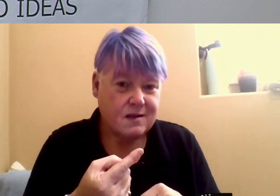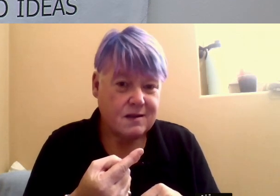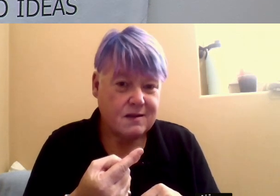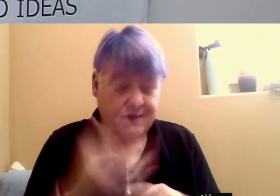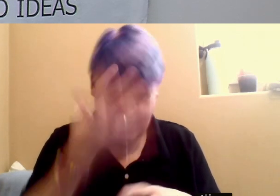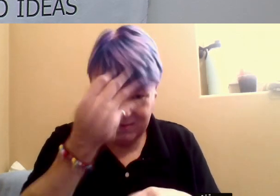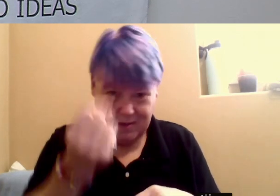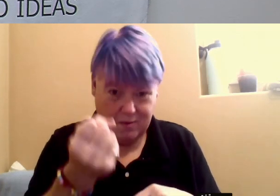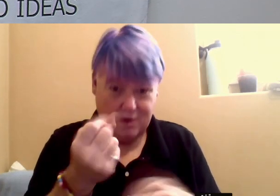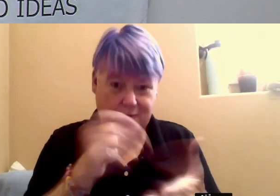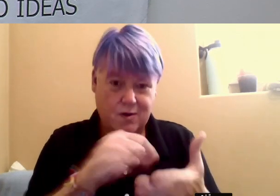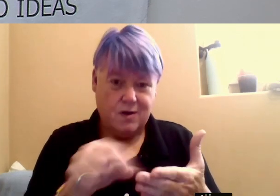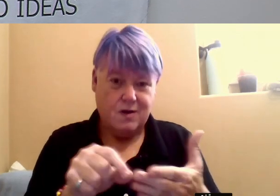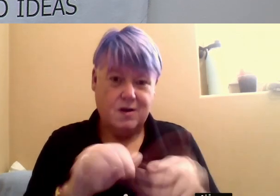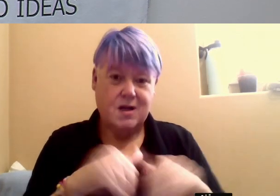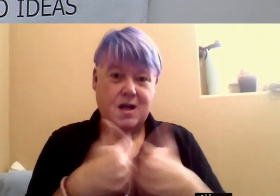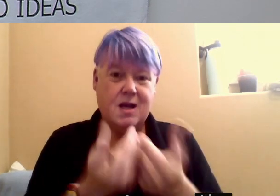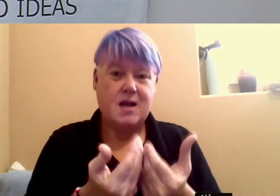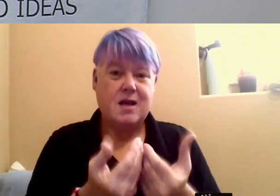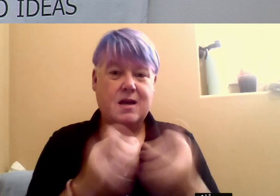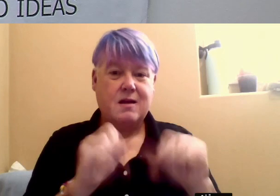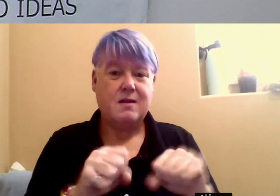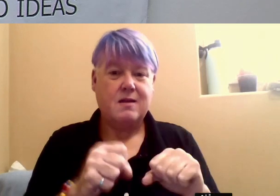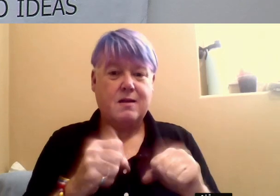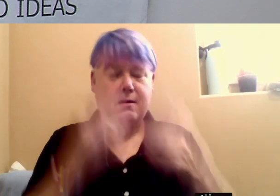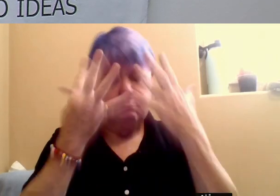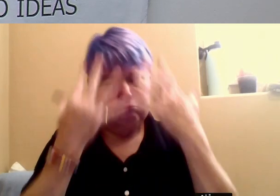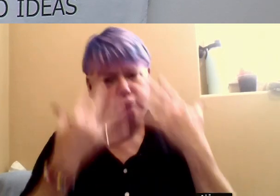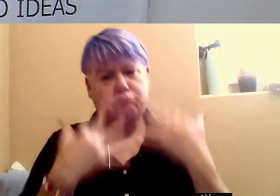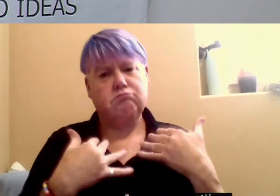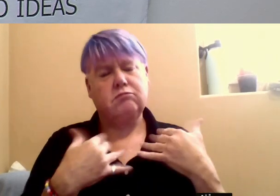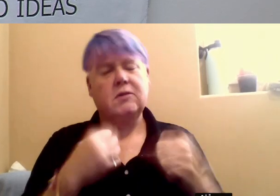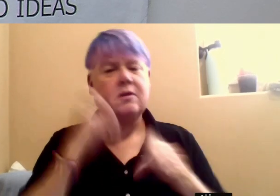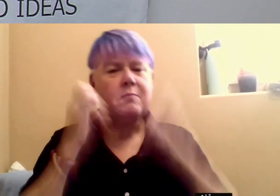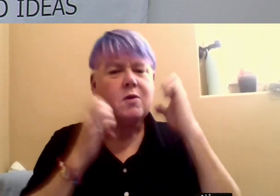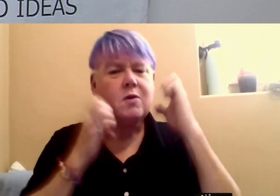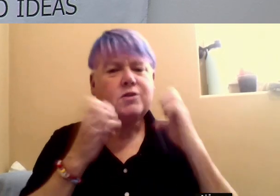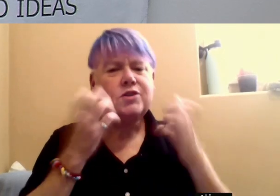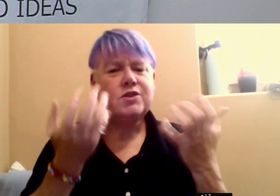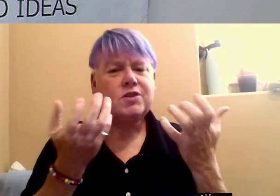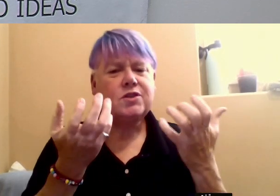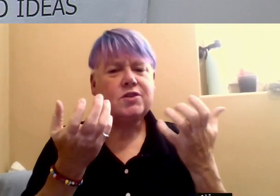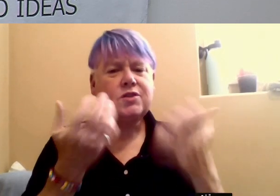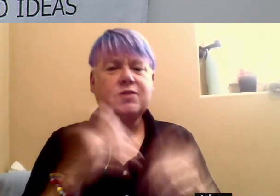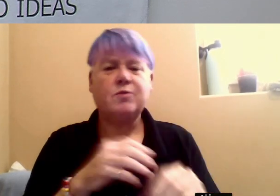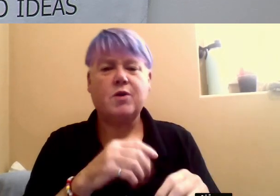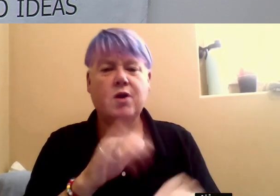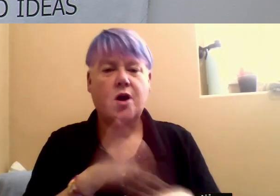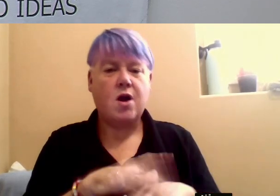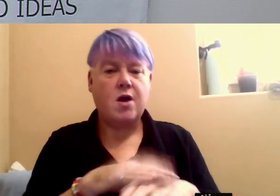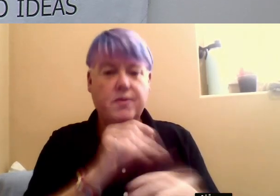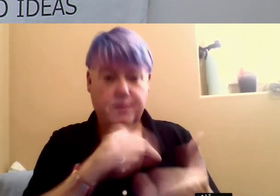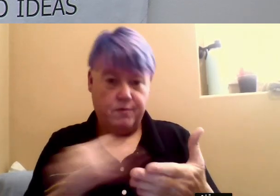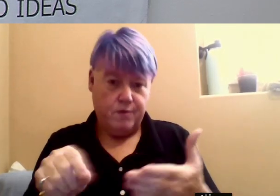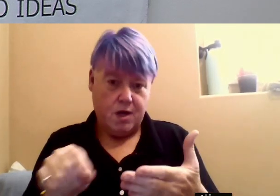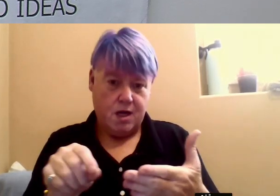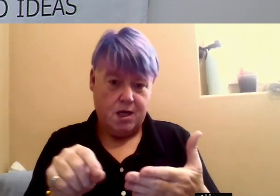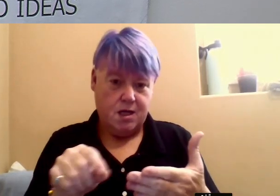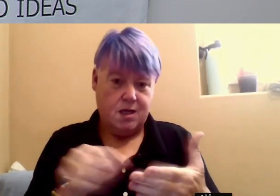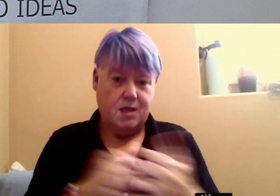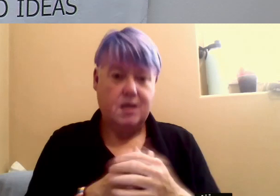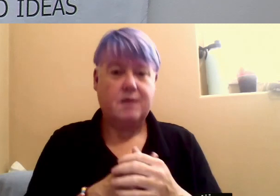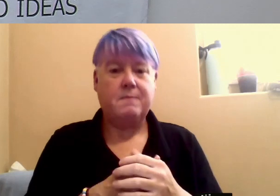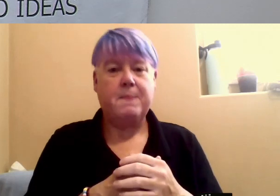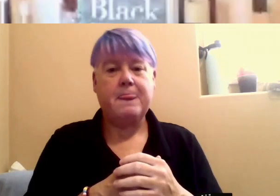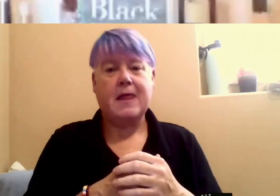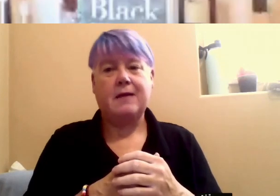but how that grief and how that those emotions impacted your writing of it. I was wondering if you could talk a little bit about that.